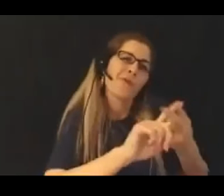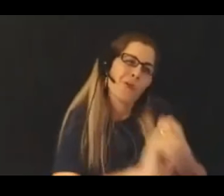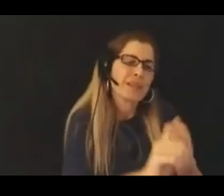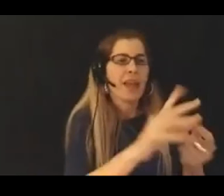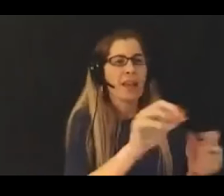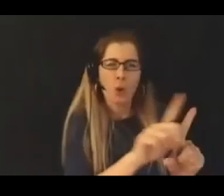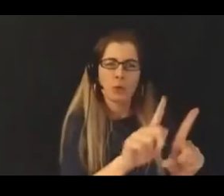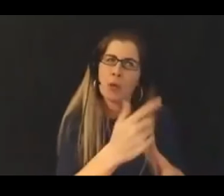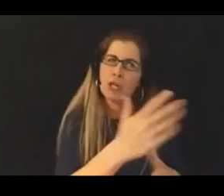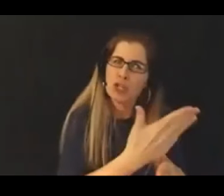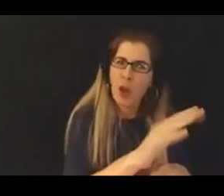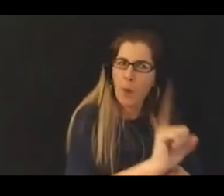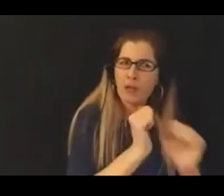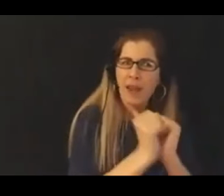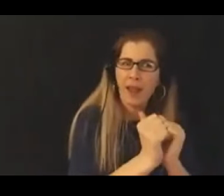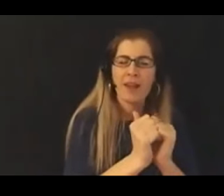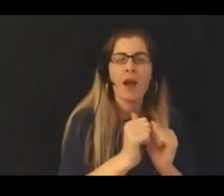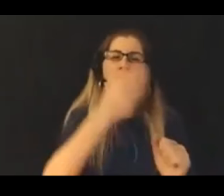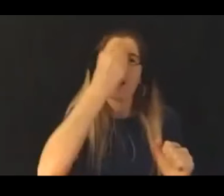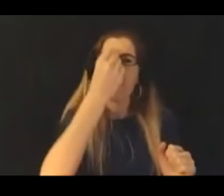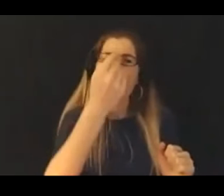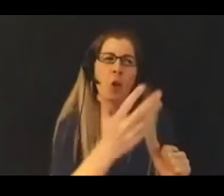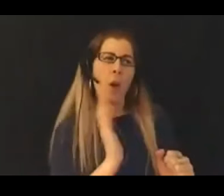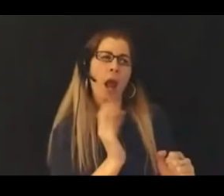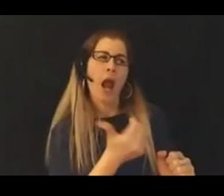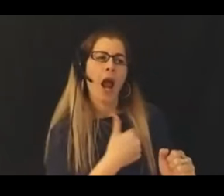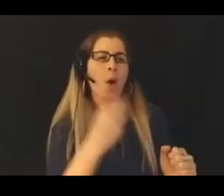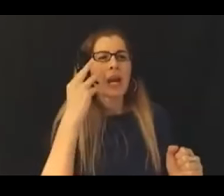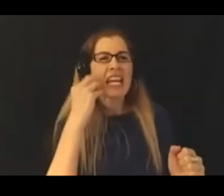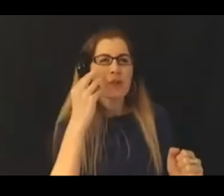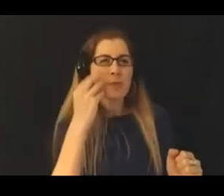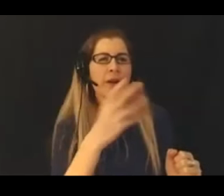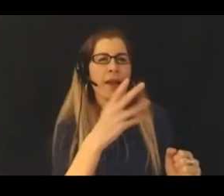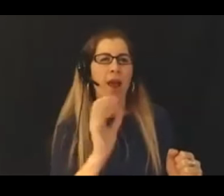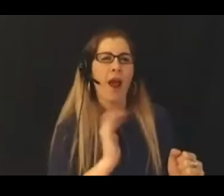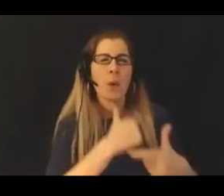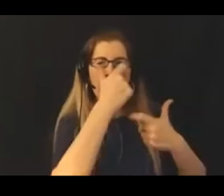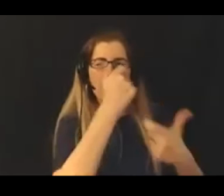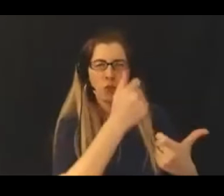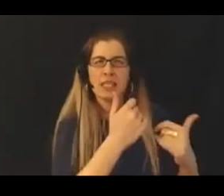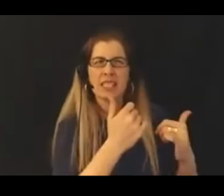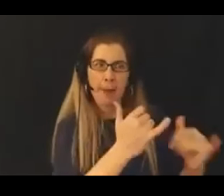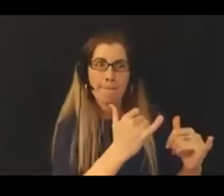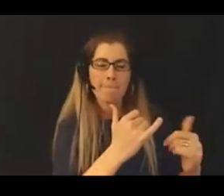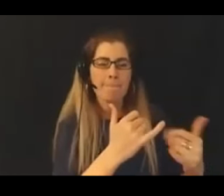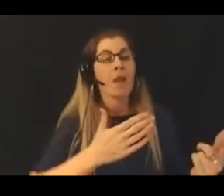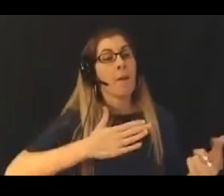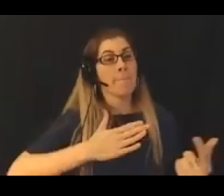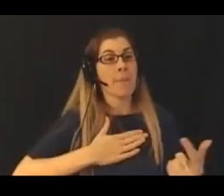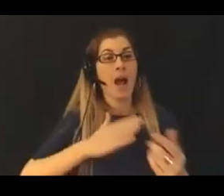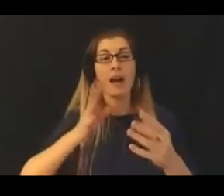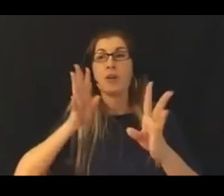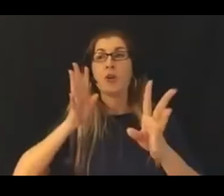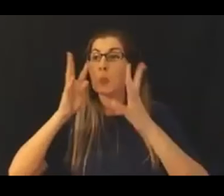our experiences and our interests overlap. In my creative work and in my